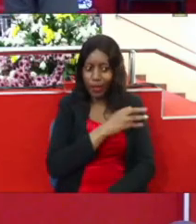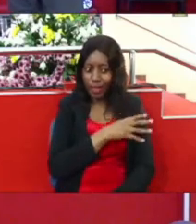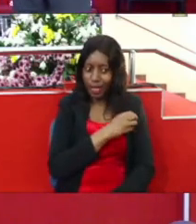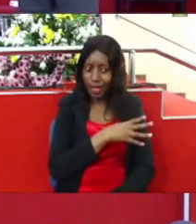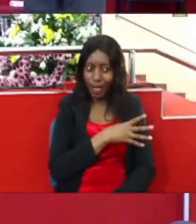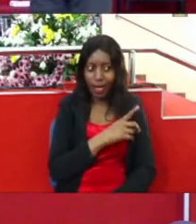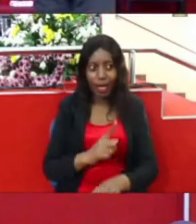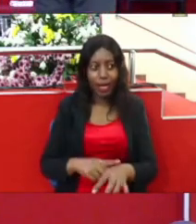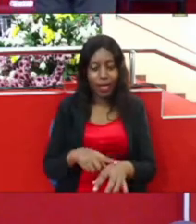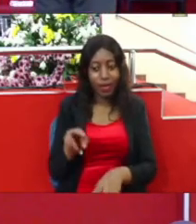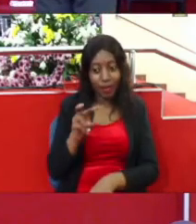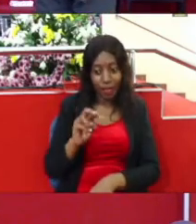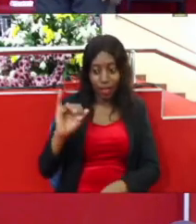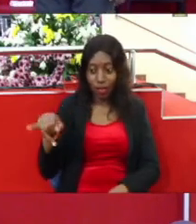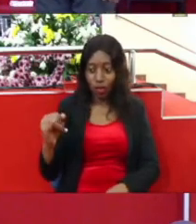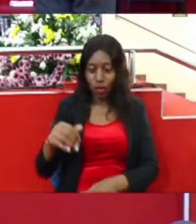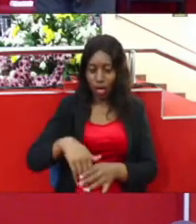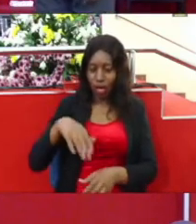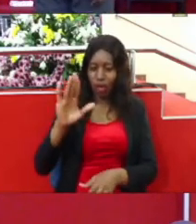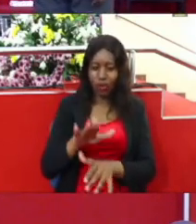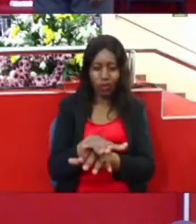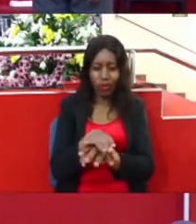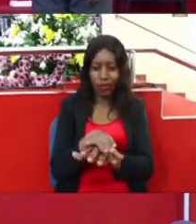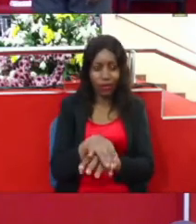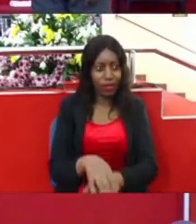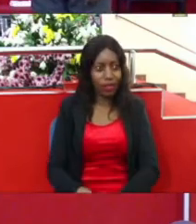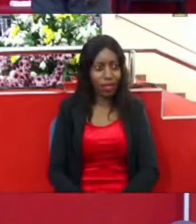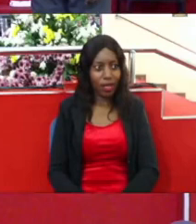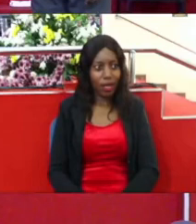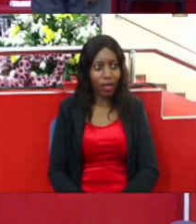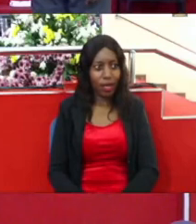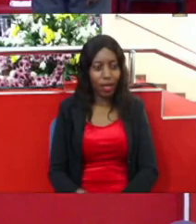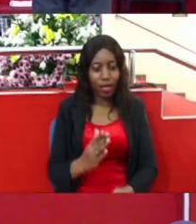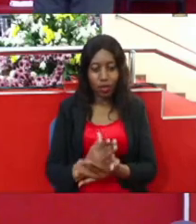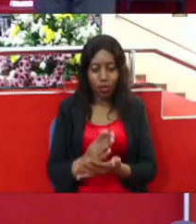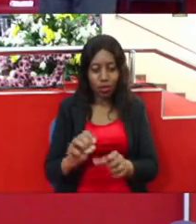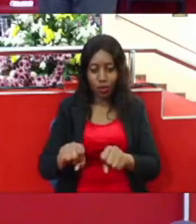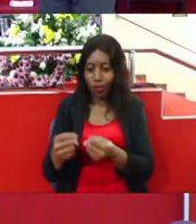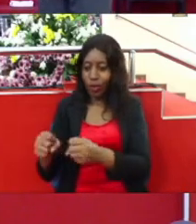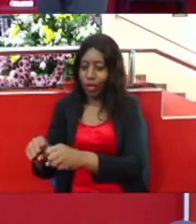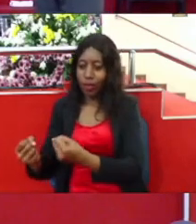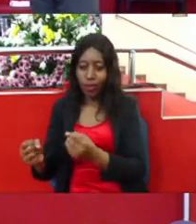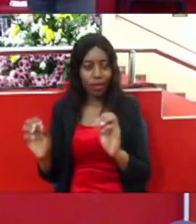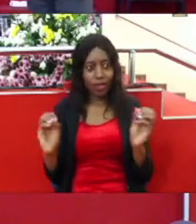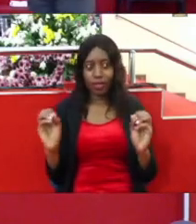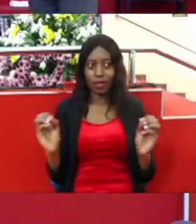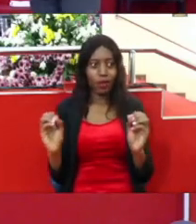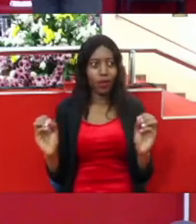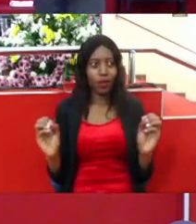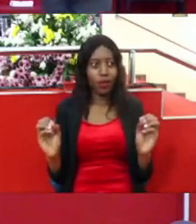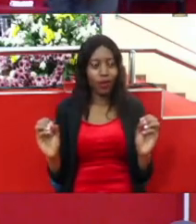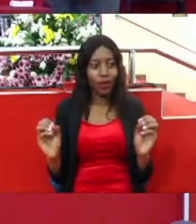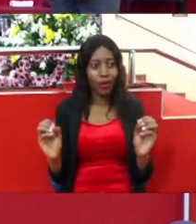walikuwa na hofu sana baada ya Jonah kutoka. Even though he was not consumed and digested, hata kama hakukereketwa, he must